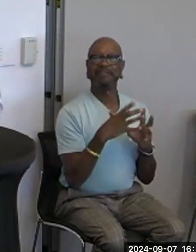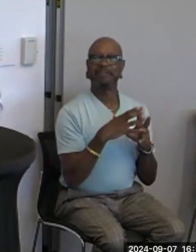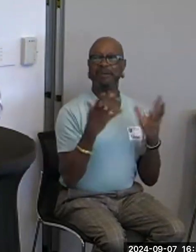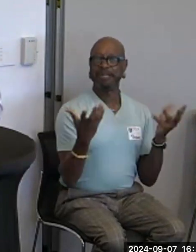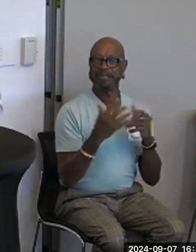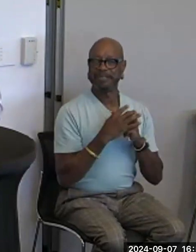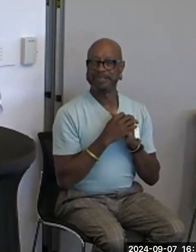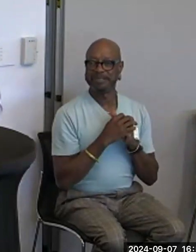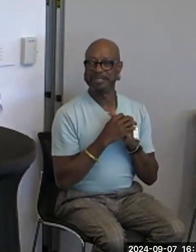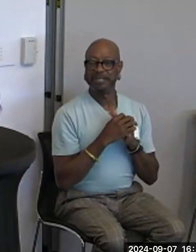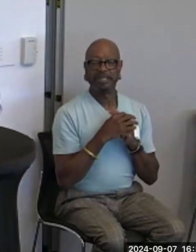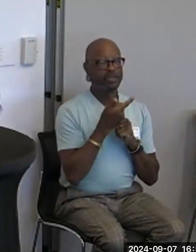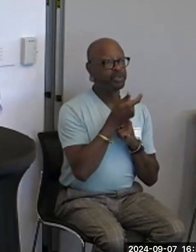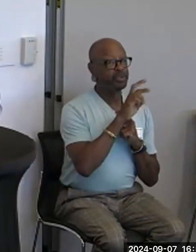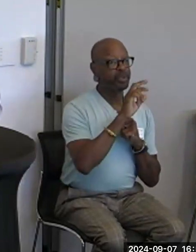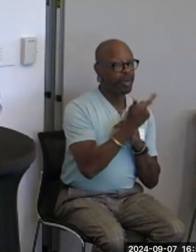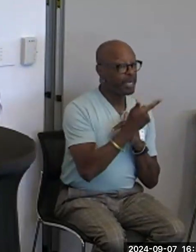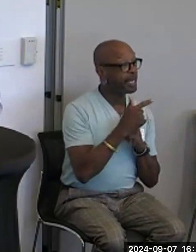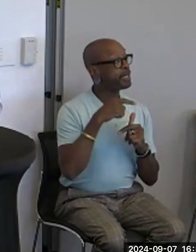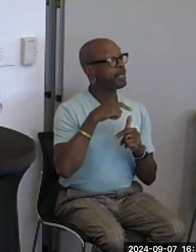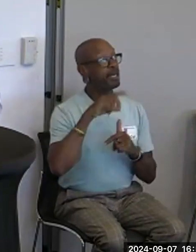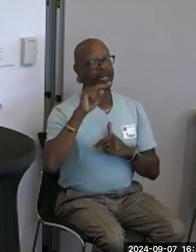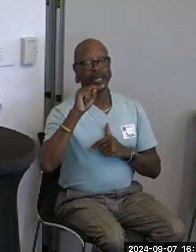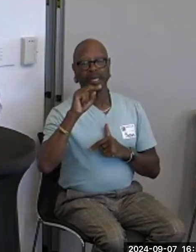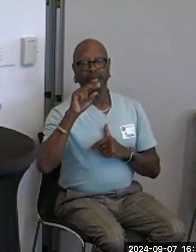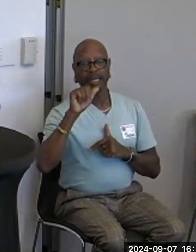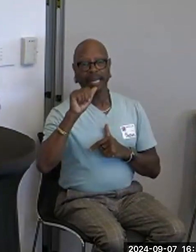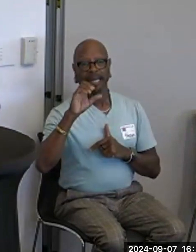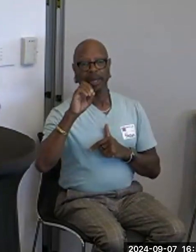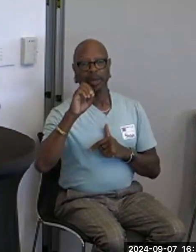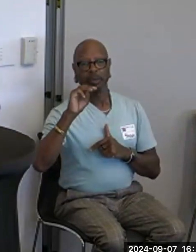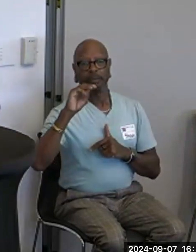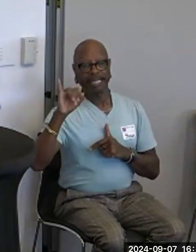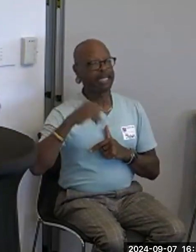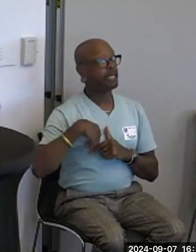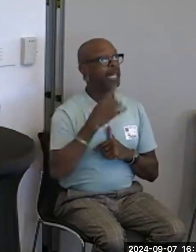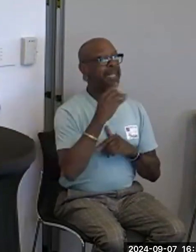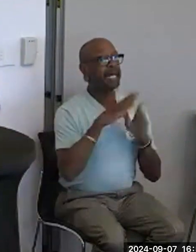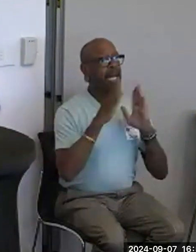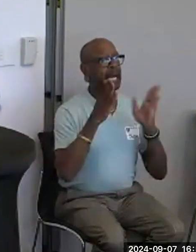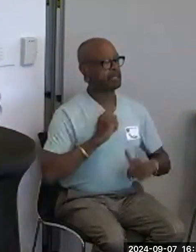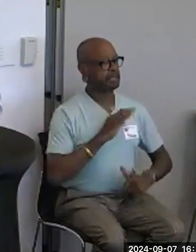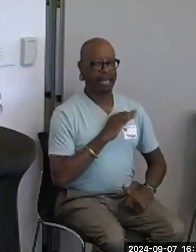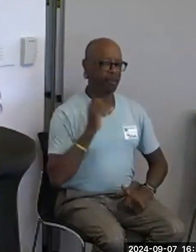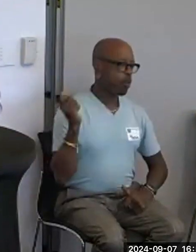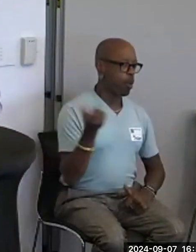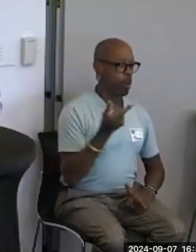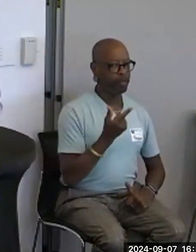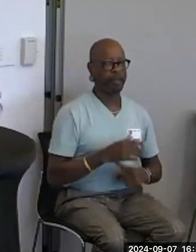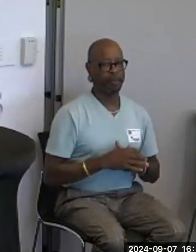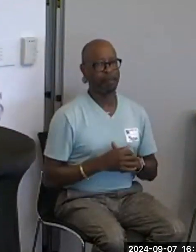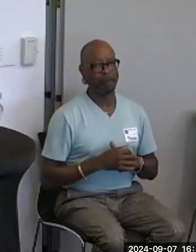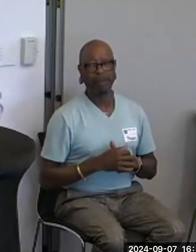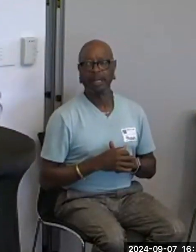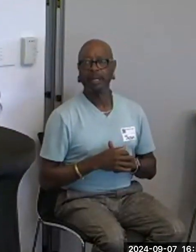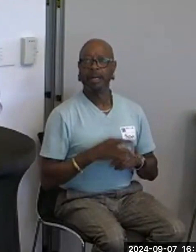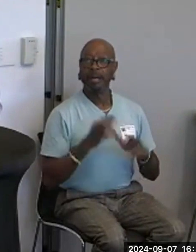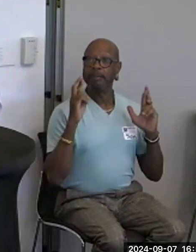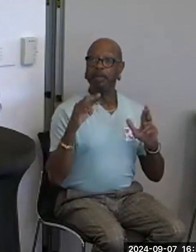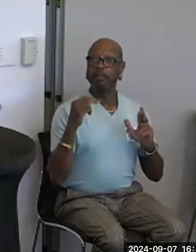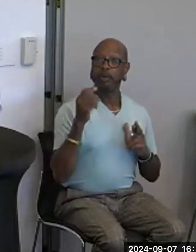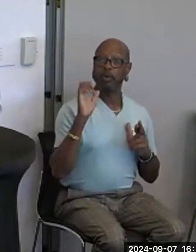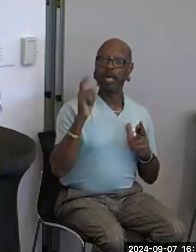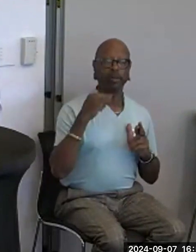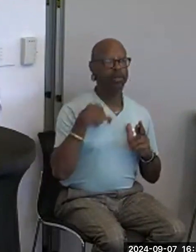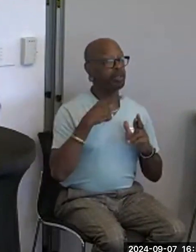to Greg and to Naomi and to the LightHouse staff, all of them. Greg probably, I'm hoping Greg will